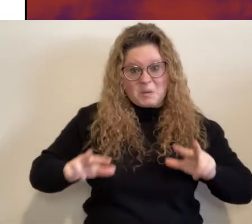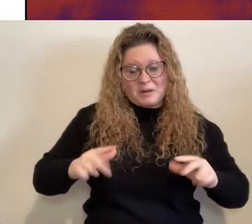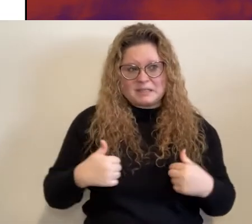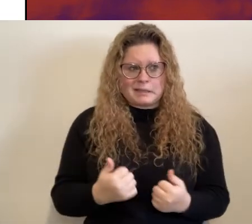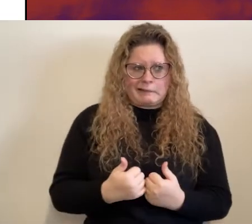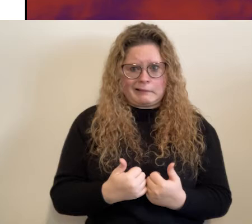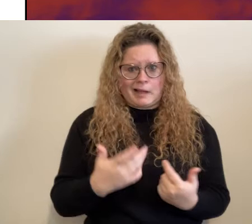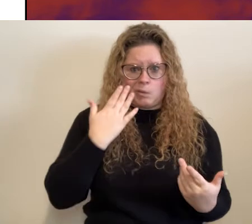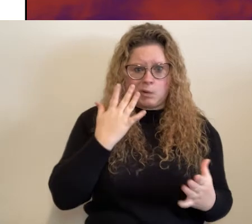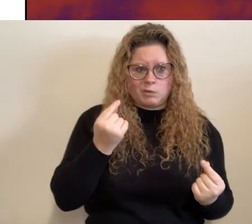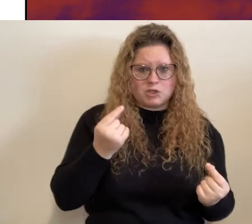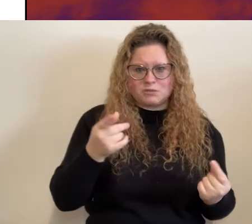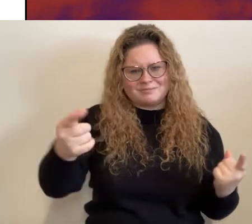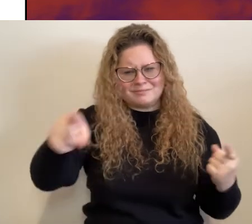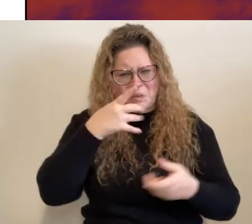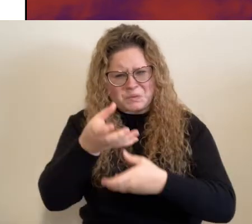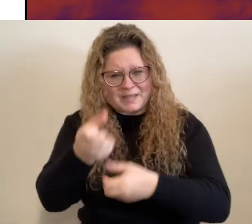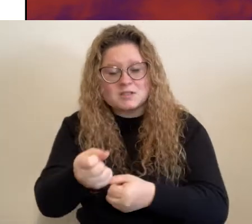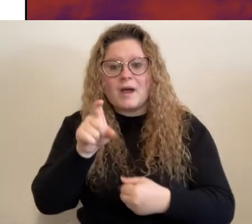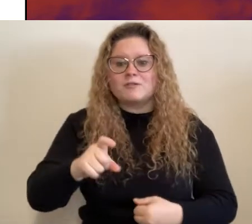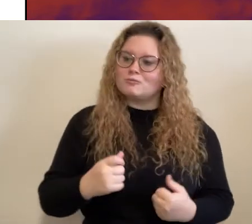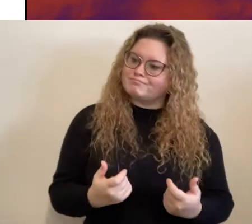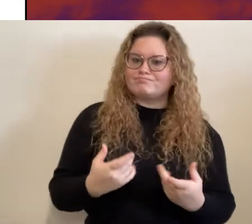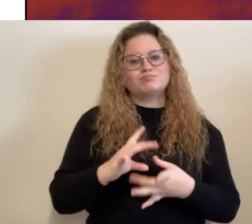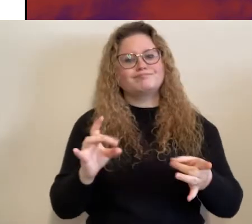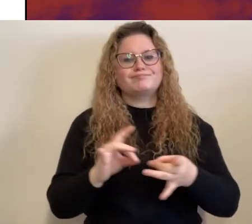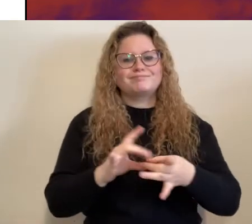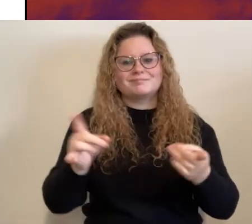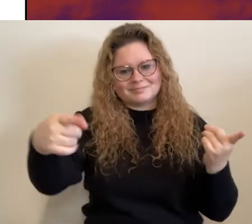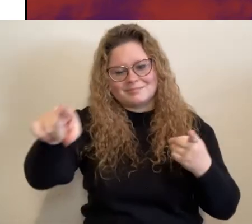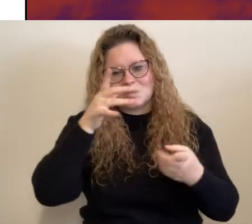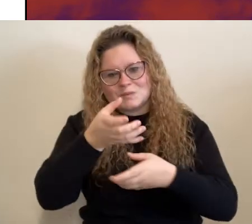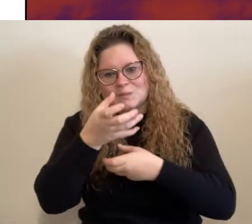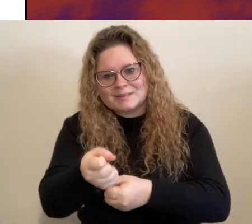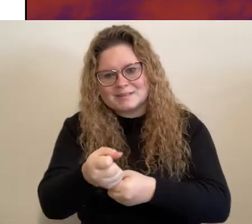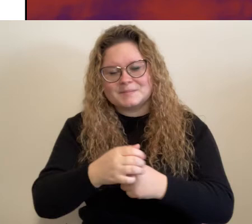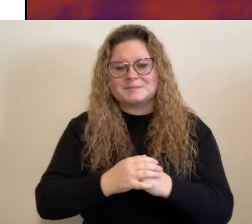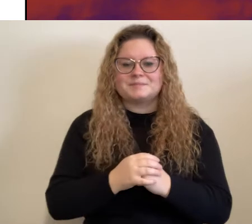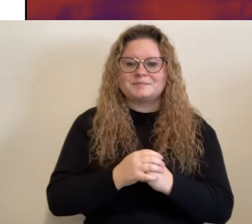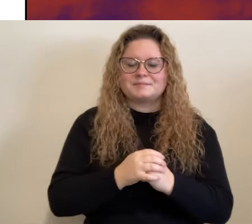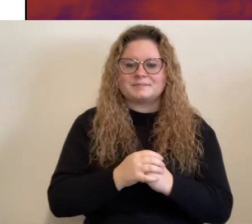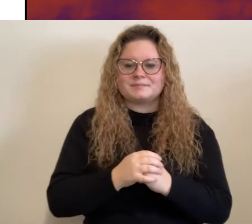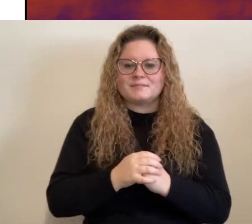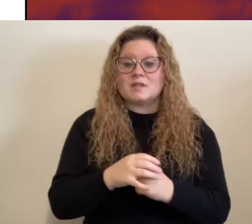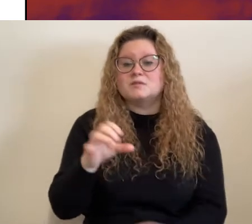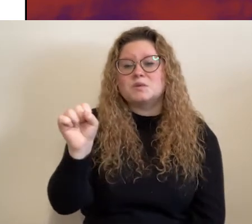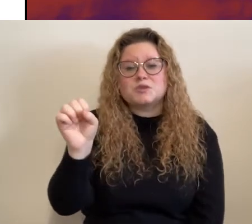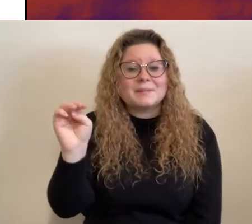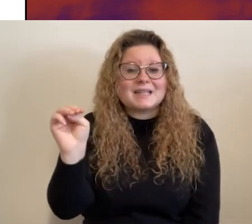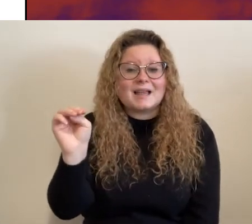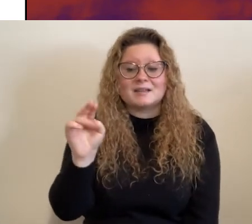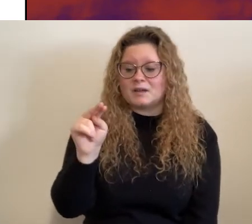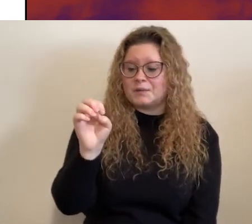and this hypnotized thing. So with social media and news and all the things, there's